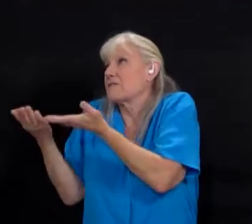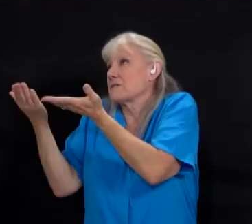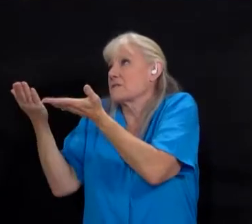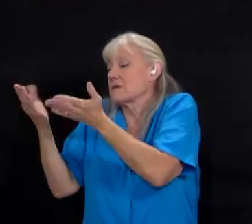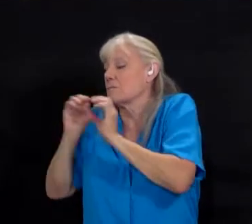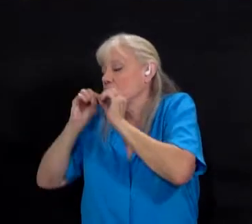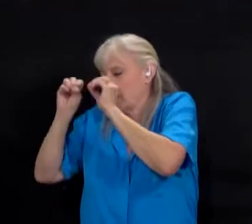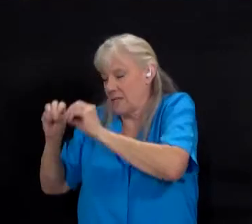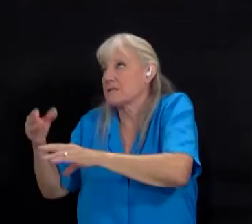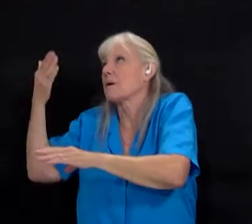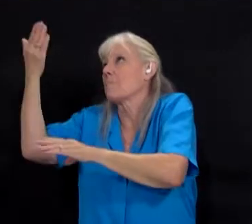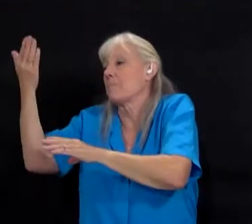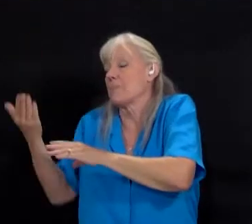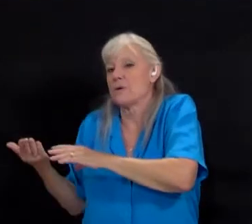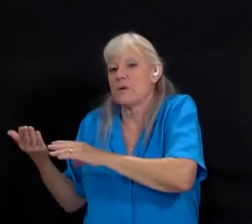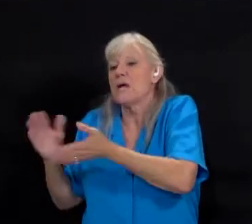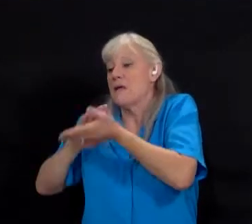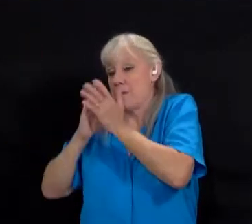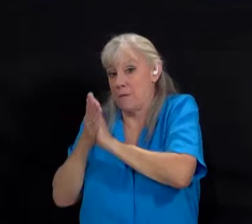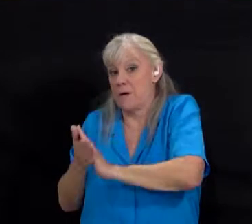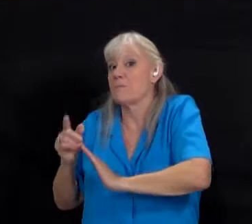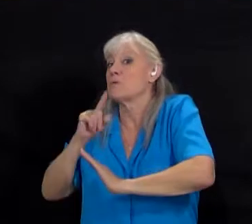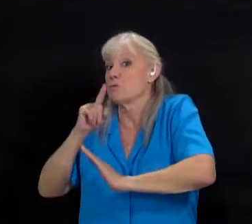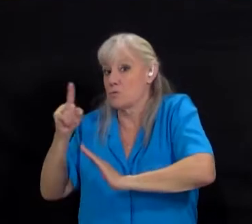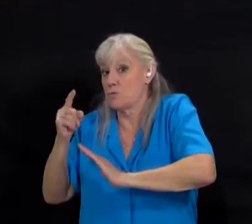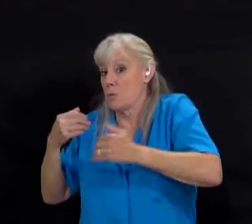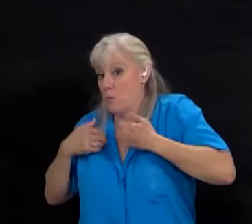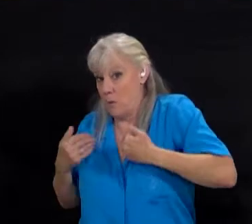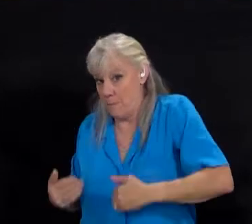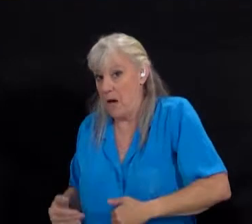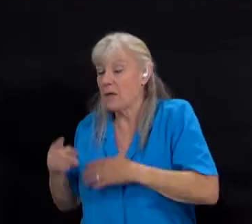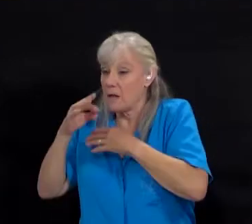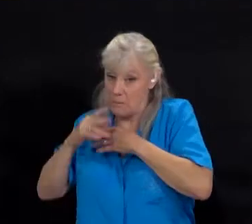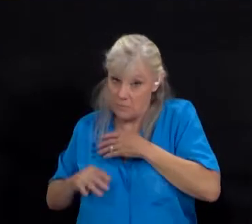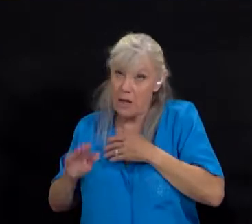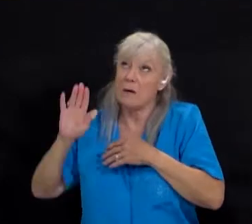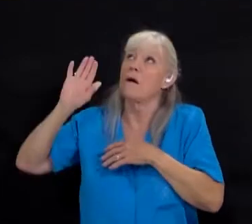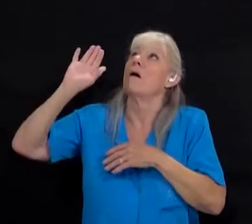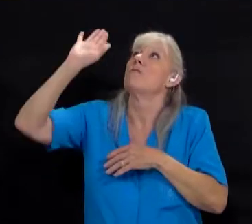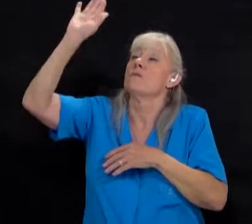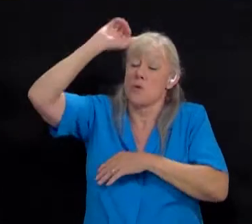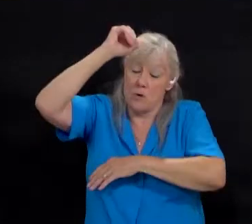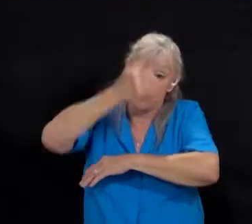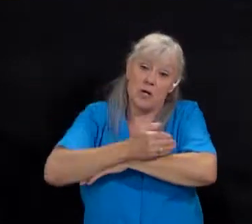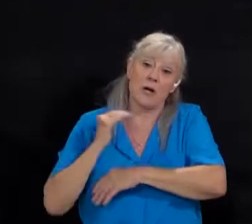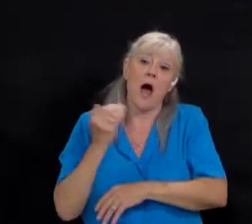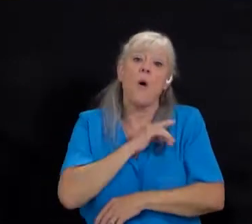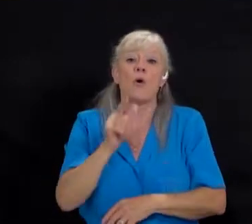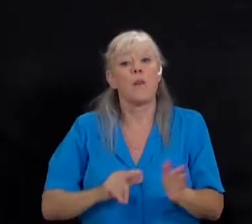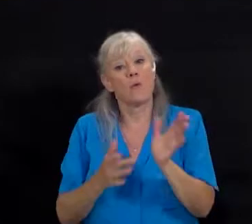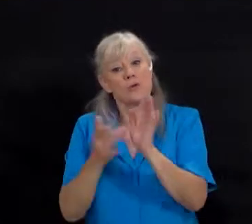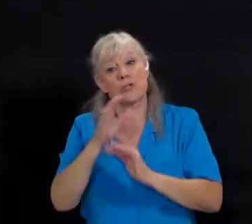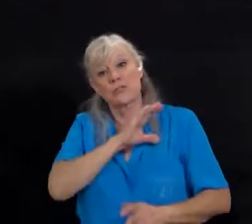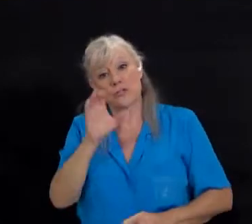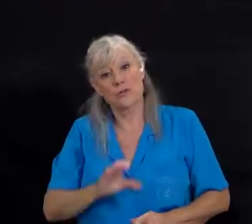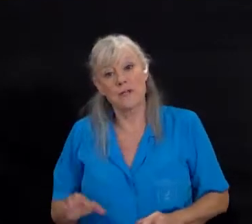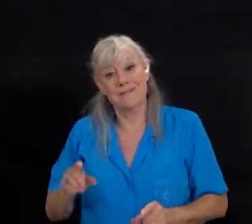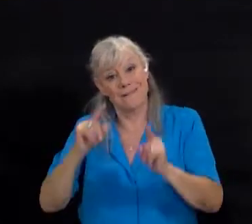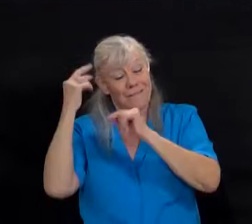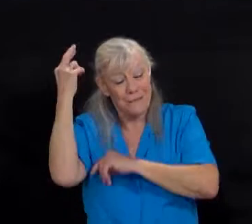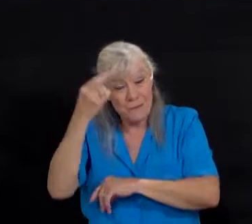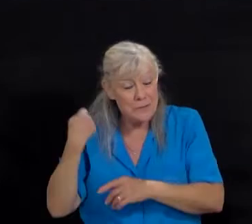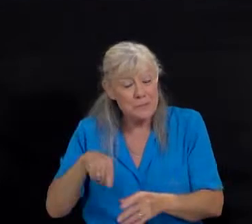consecration, that they may become the body and blood of your Son, our Lord Jesus Christ, at whose command